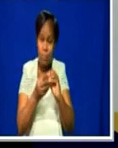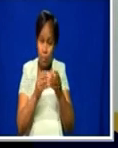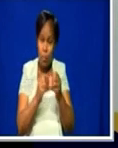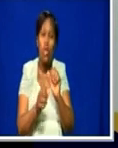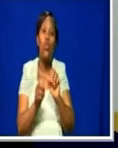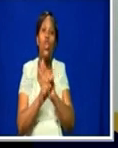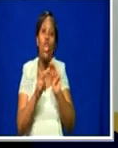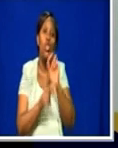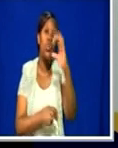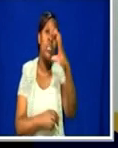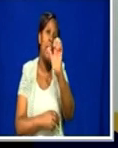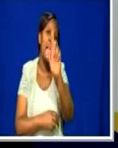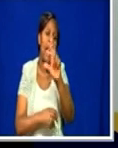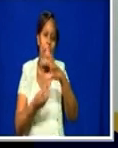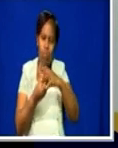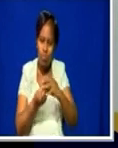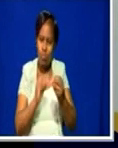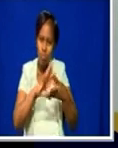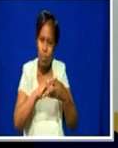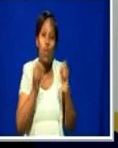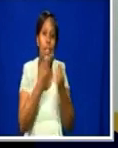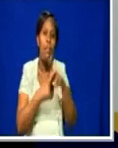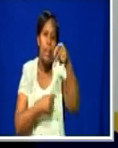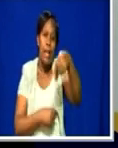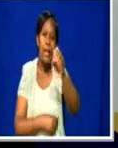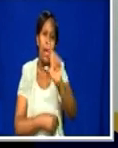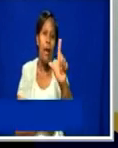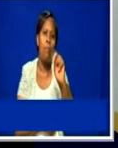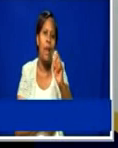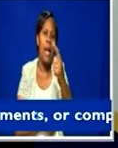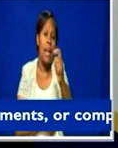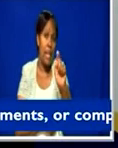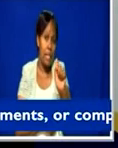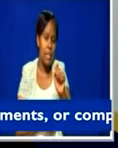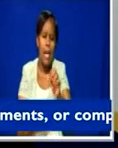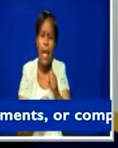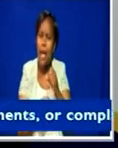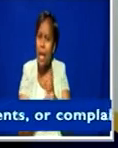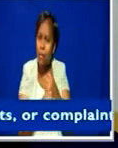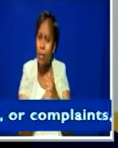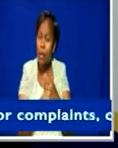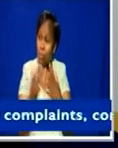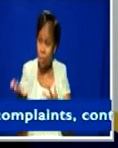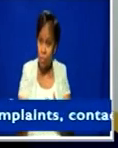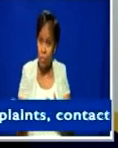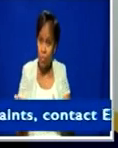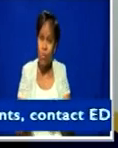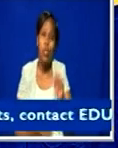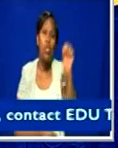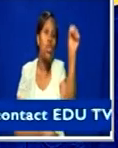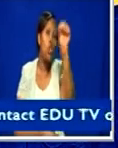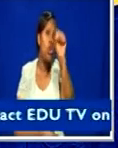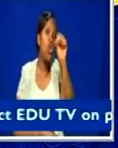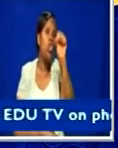get clay and then you mold it into Wow. the different Wow, planets. that's and beautiful. you get the So still you the same said solar